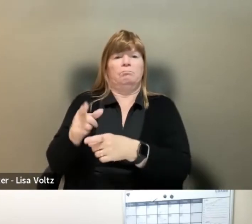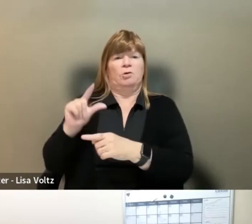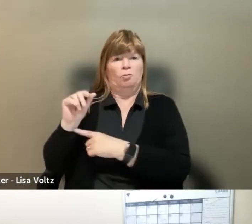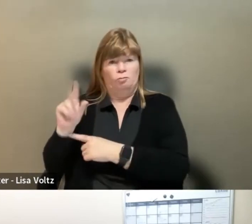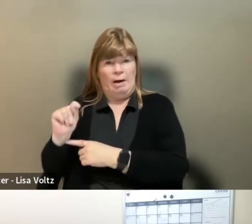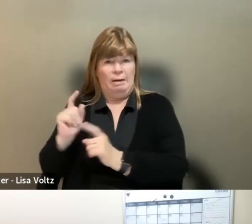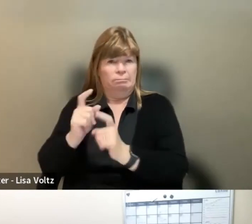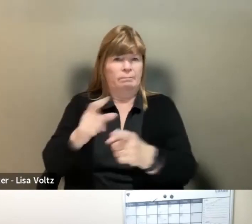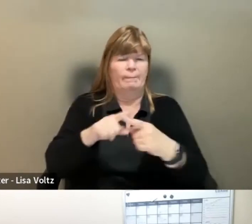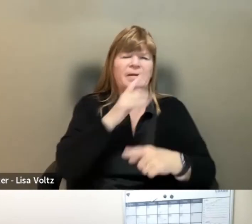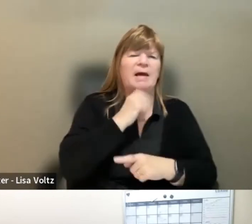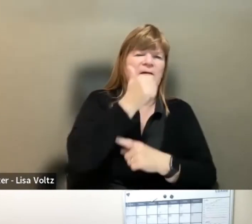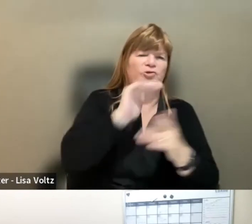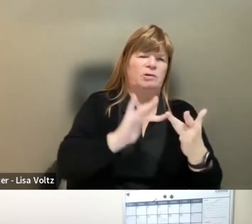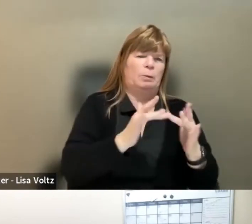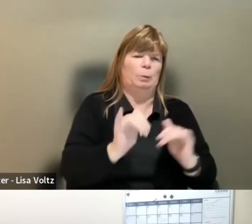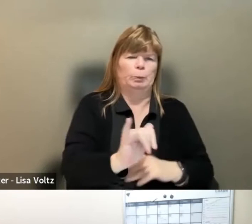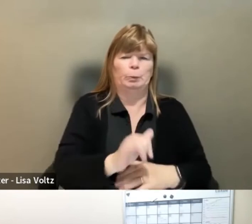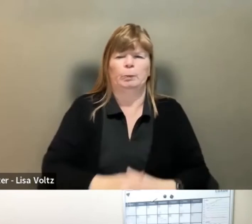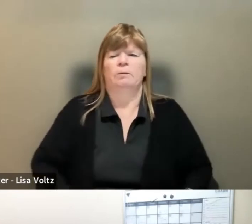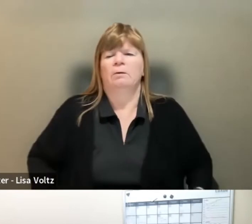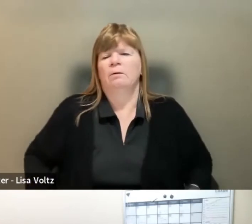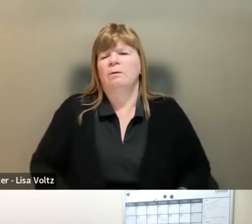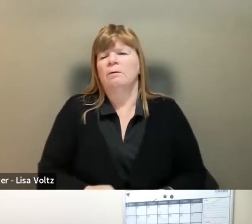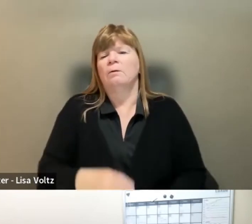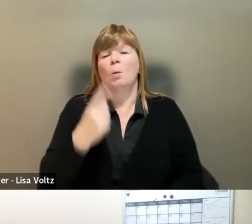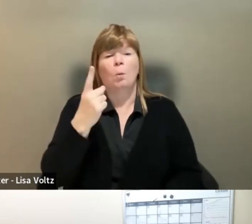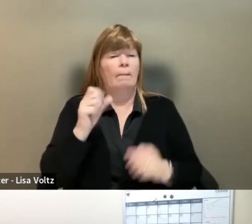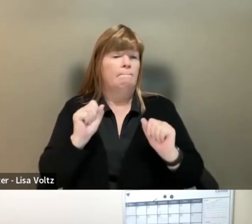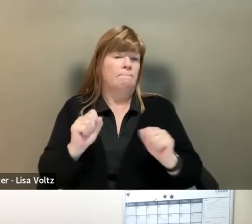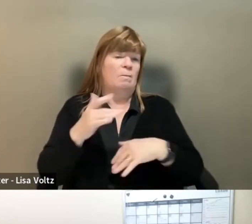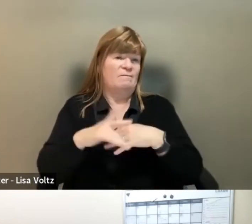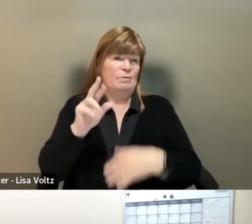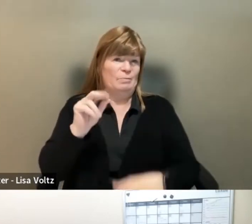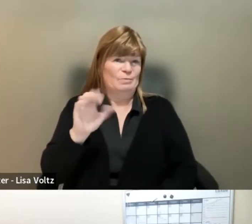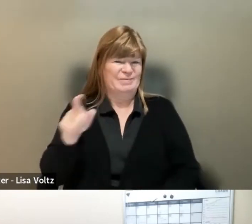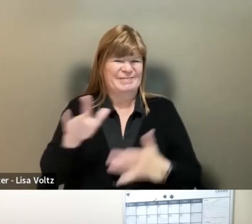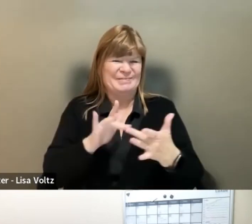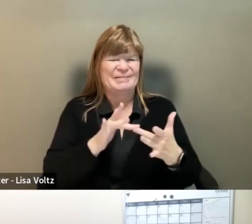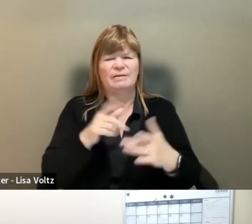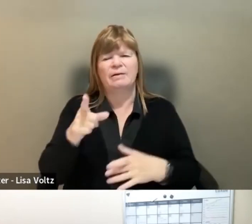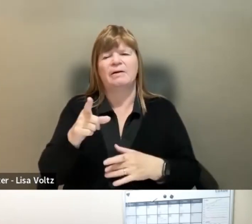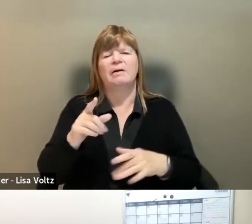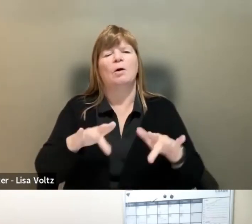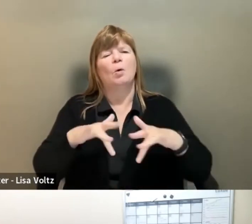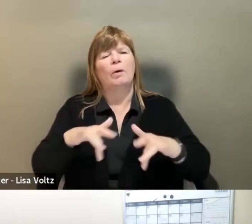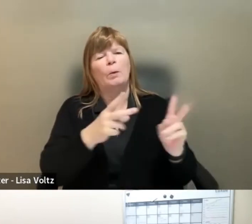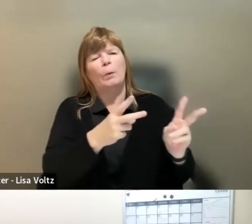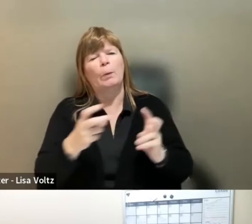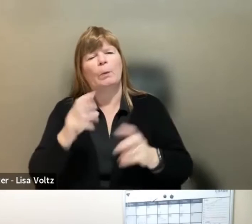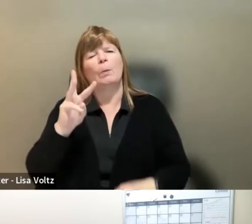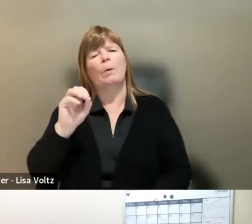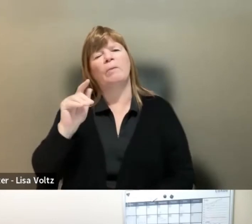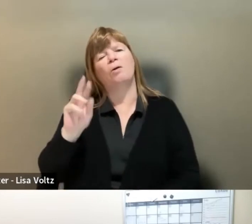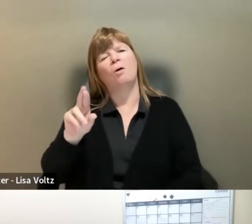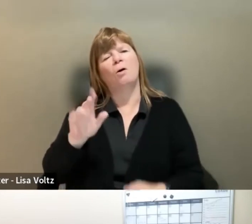aging network also. So one resource available on that website is the recording of a webinar of the